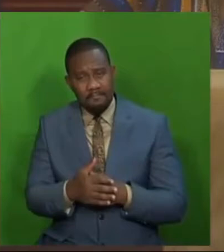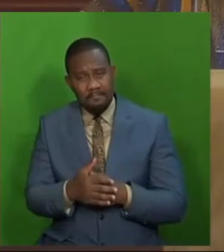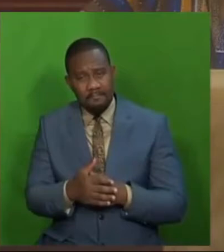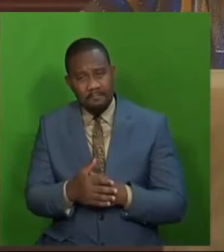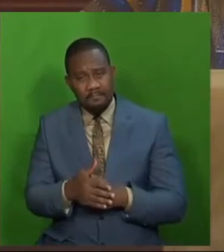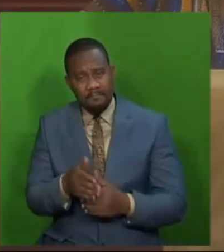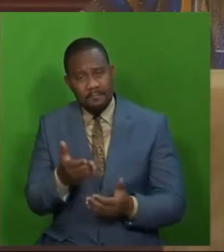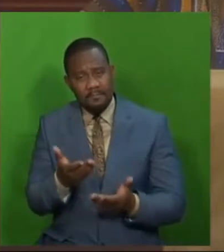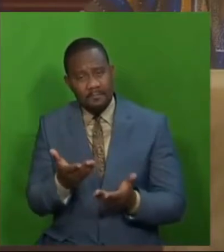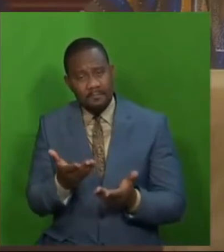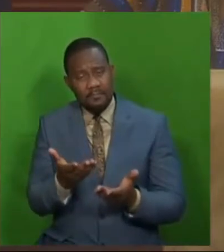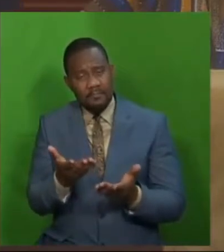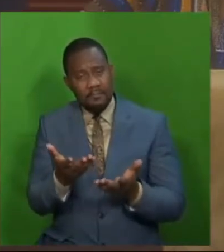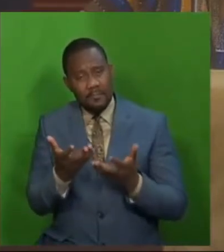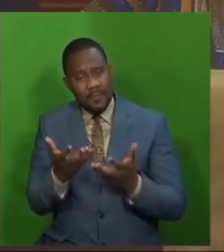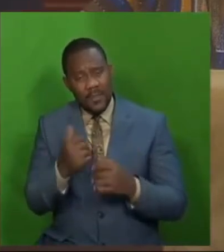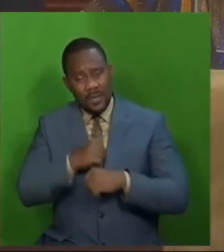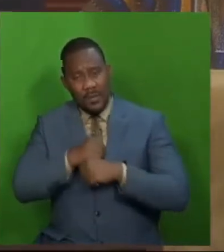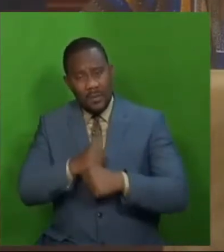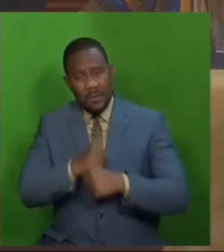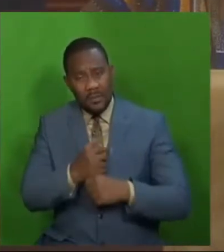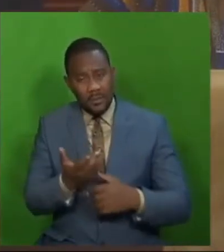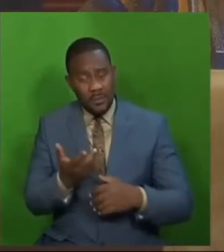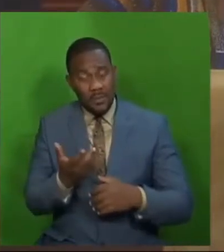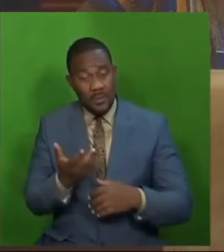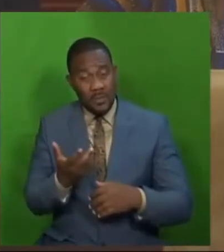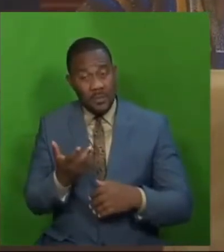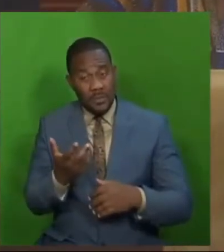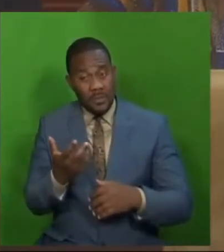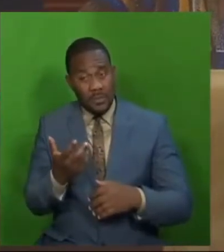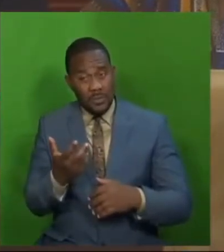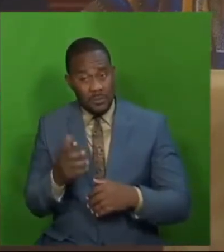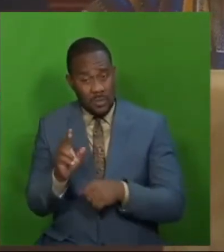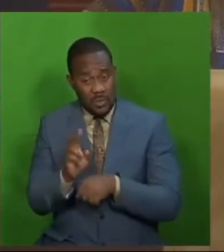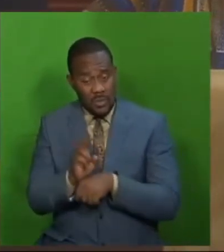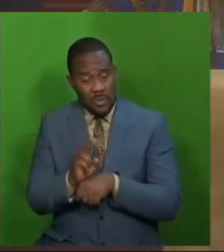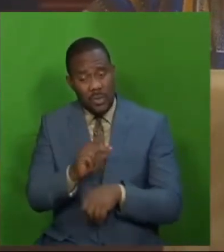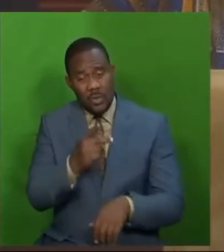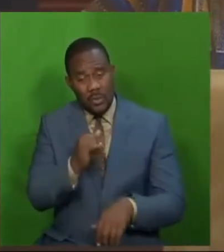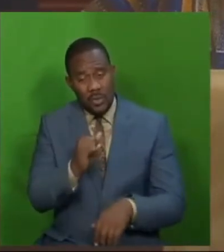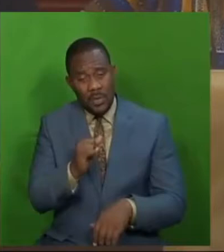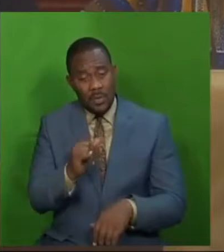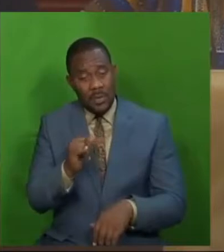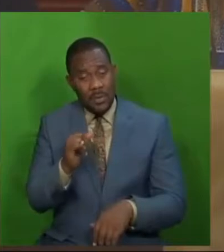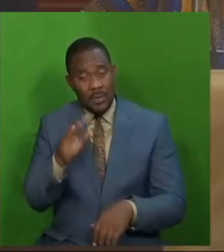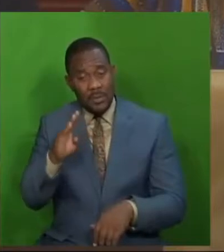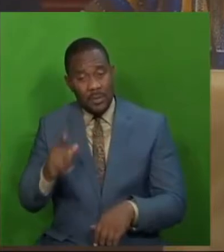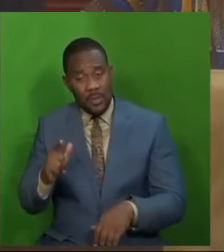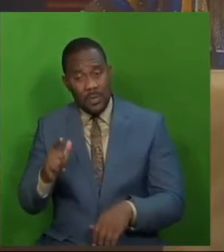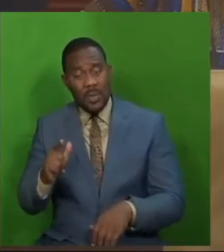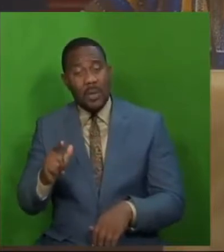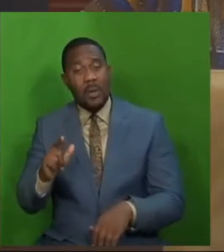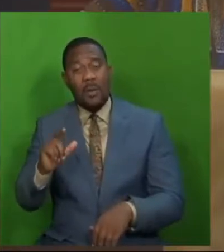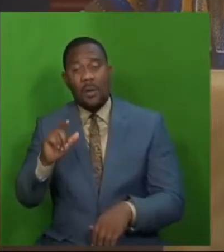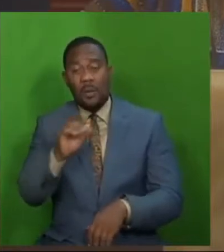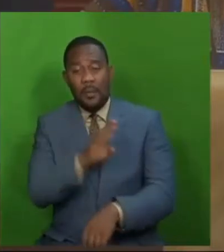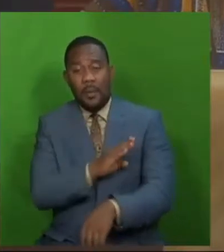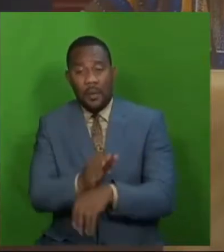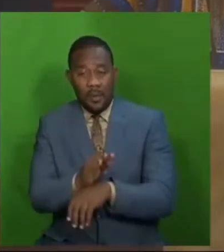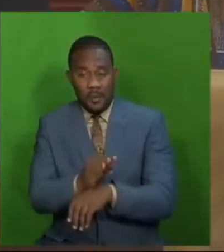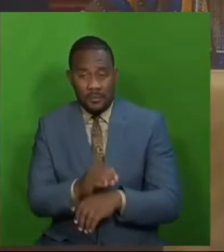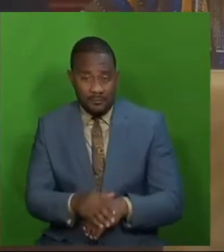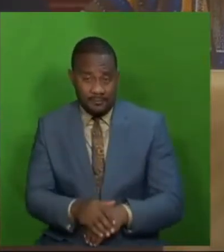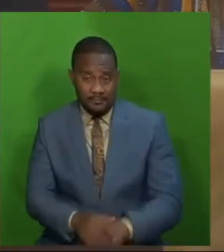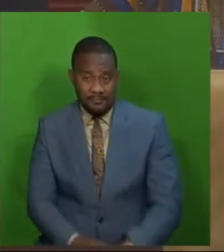security while using the Kumasi-Bolga-Burkina Faso road. They import tomato